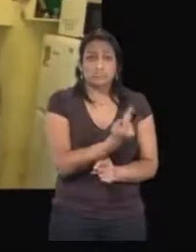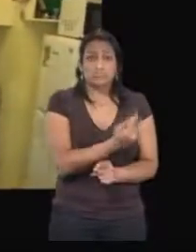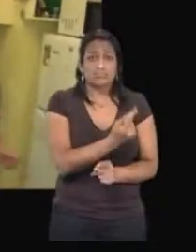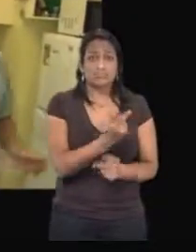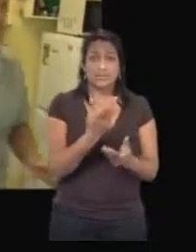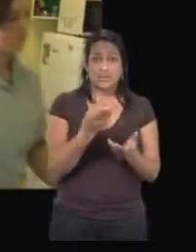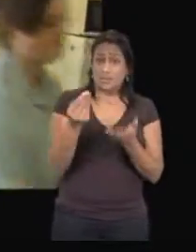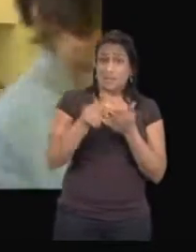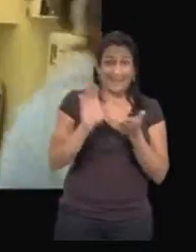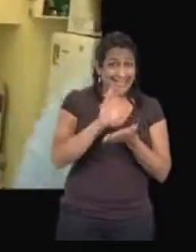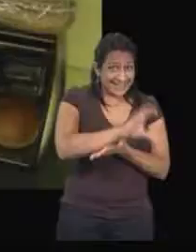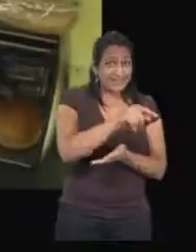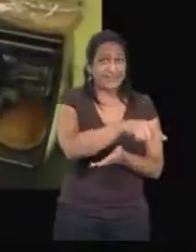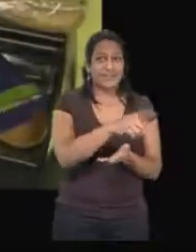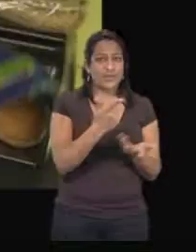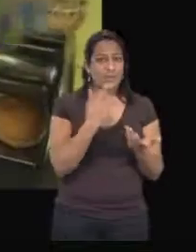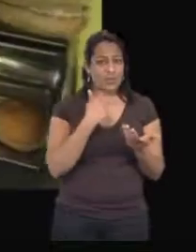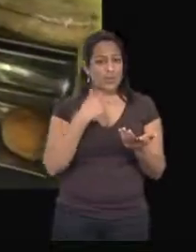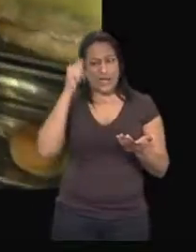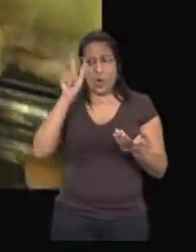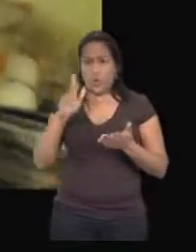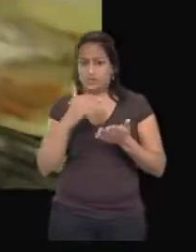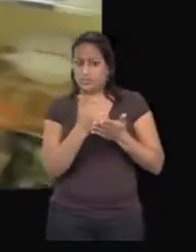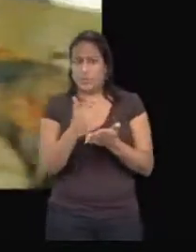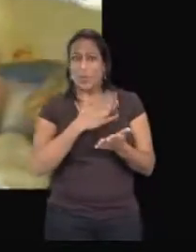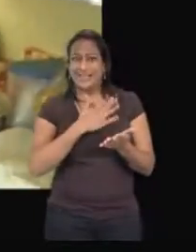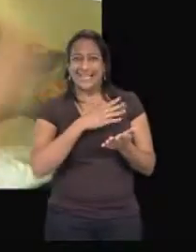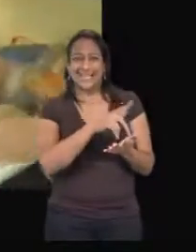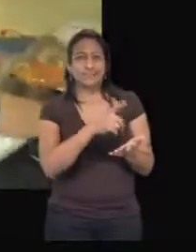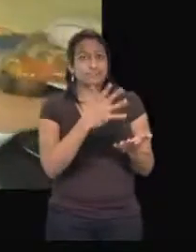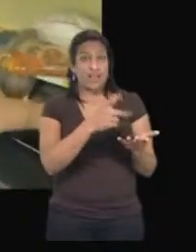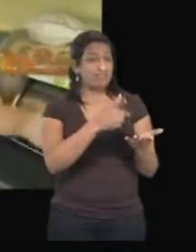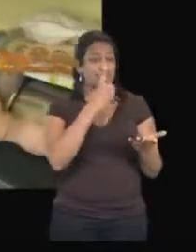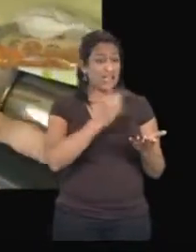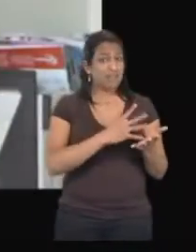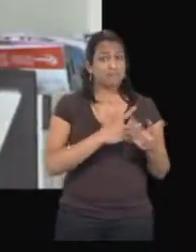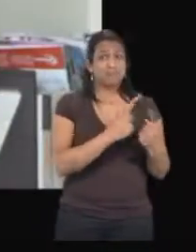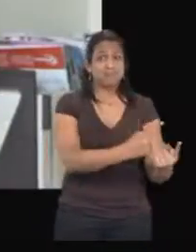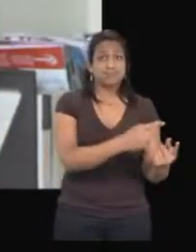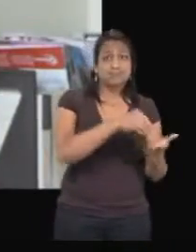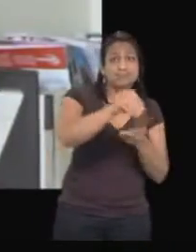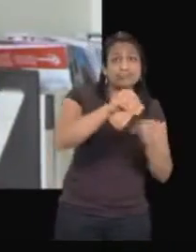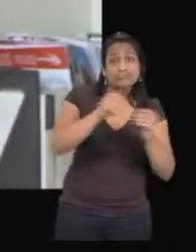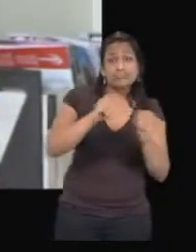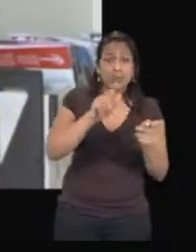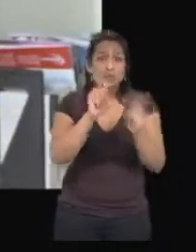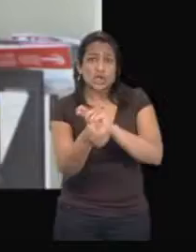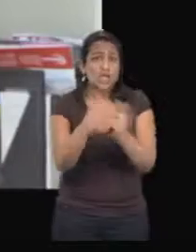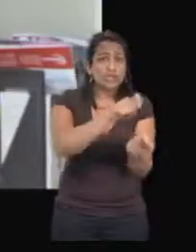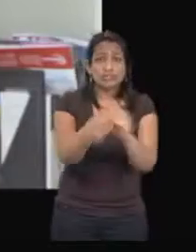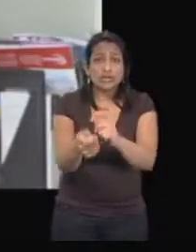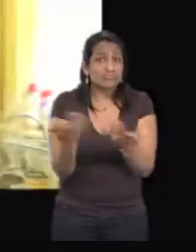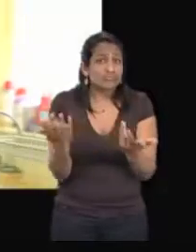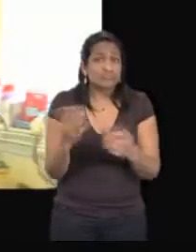choice. They will get the allocated funding, and we will only know what's written in the support plan, but they are free and they will